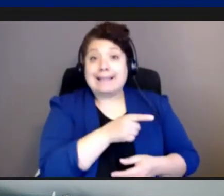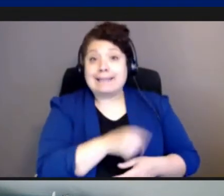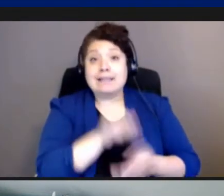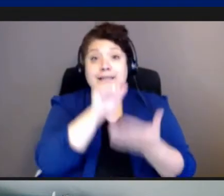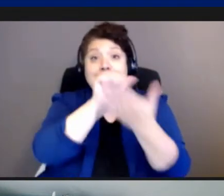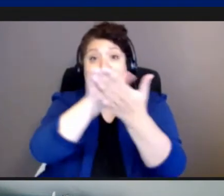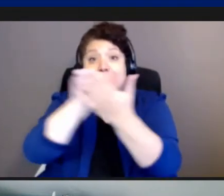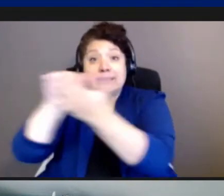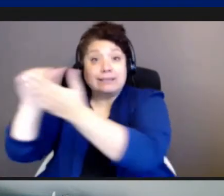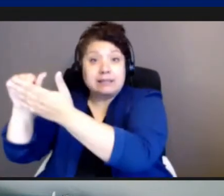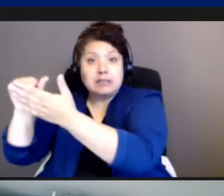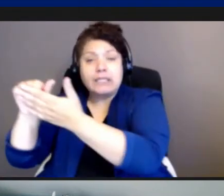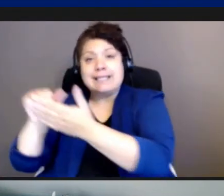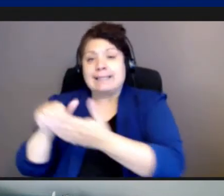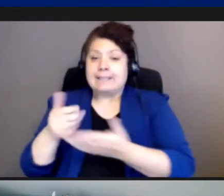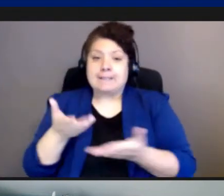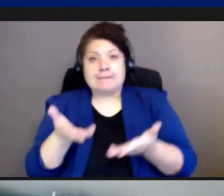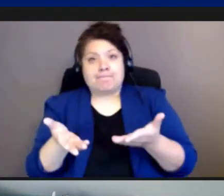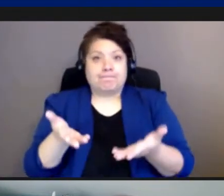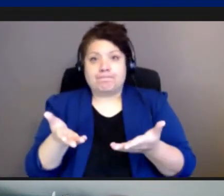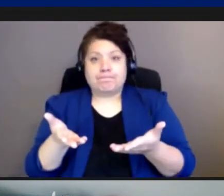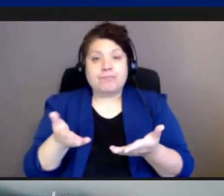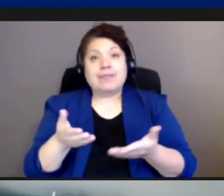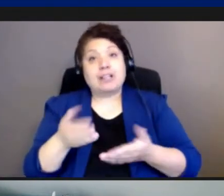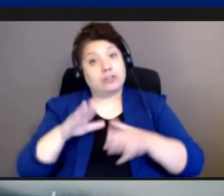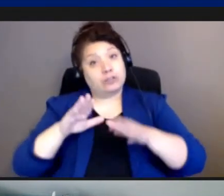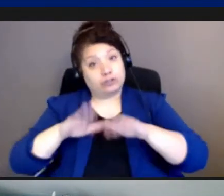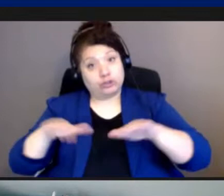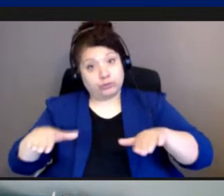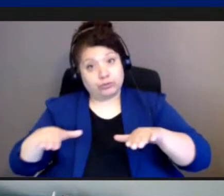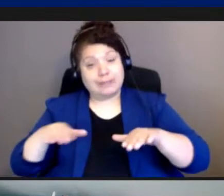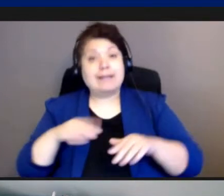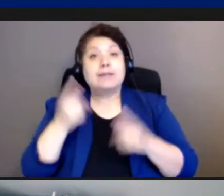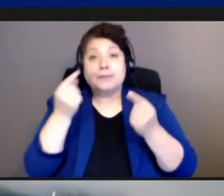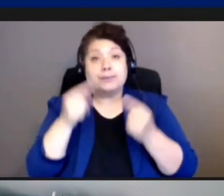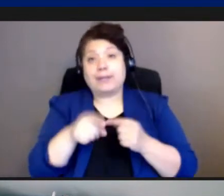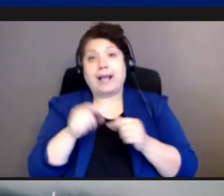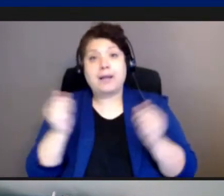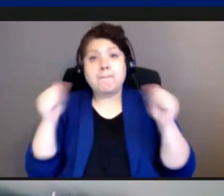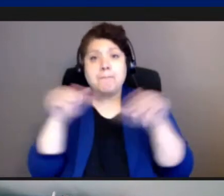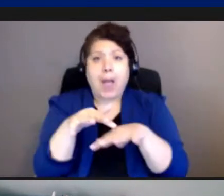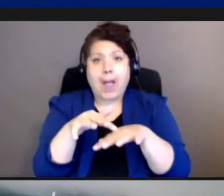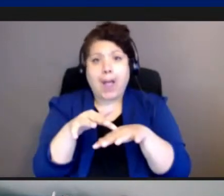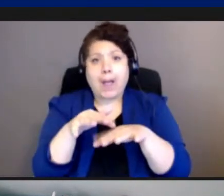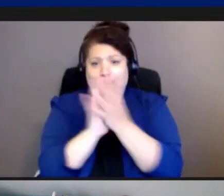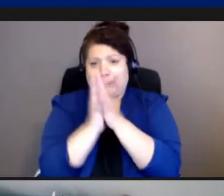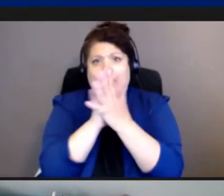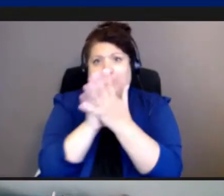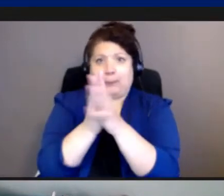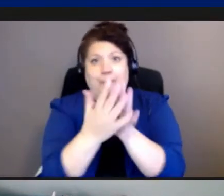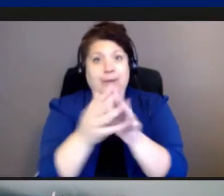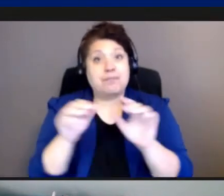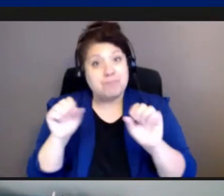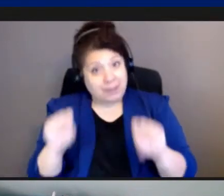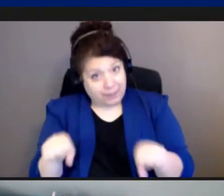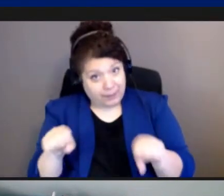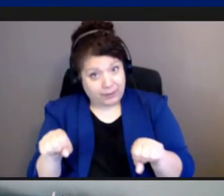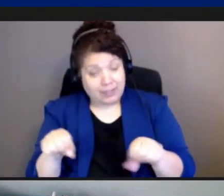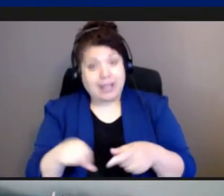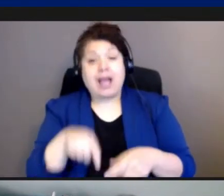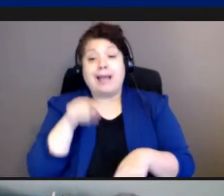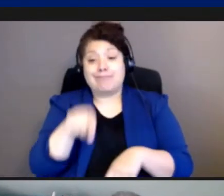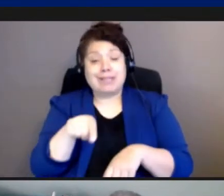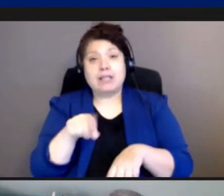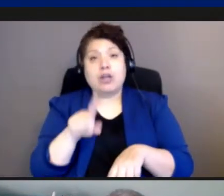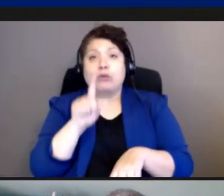you've got the potential for children to be congregating from different households. You have the challenge of them going up